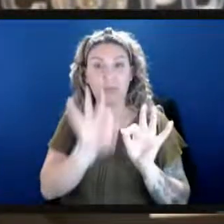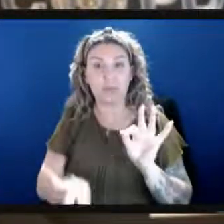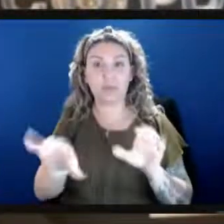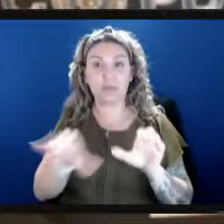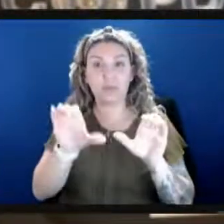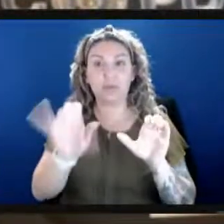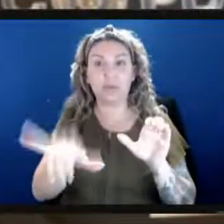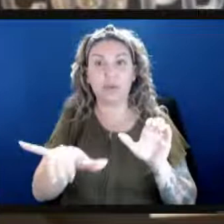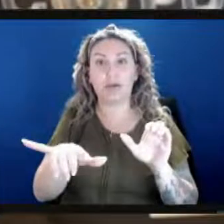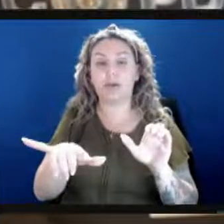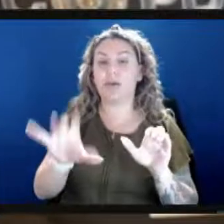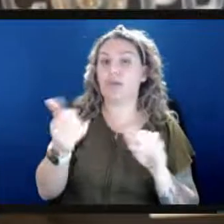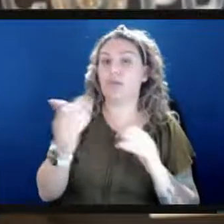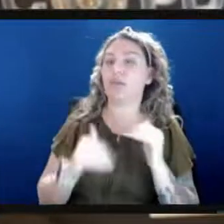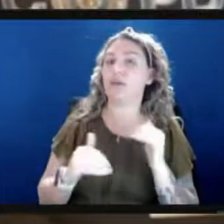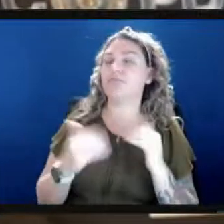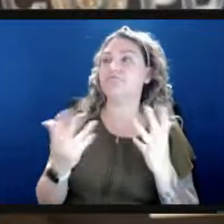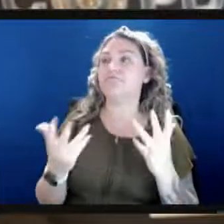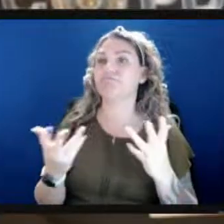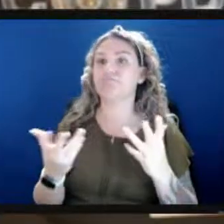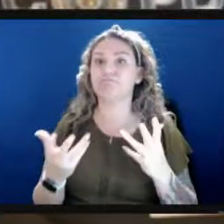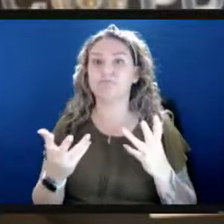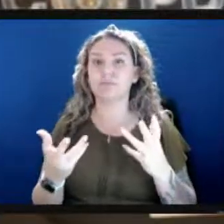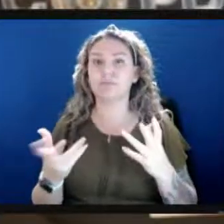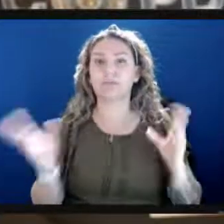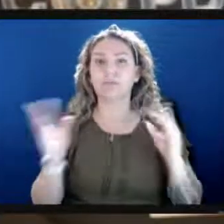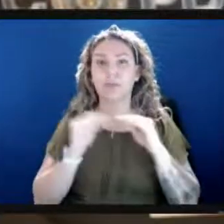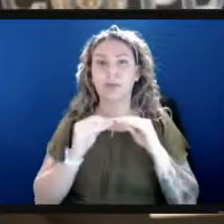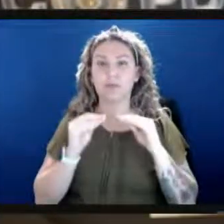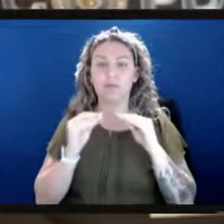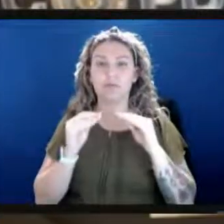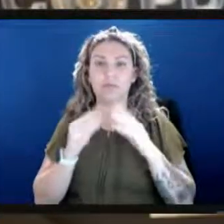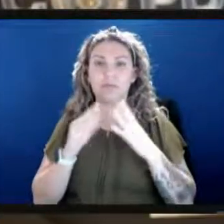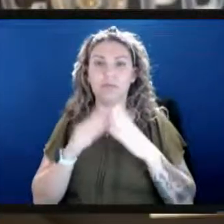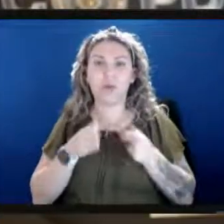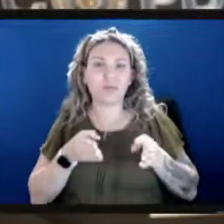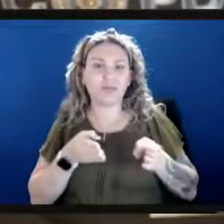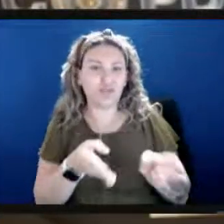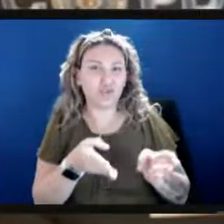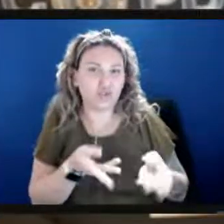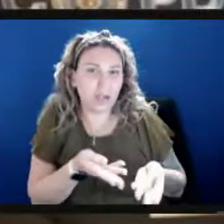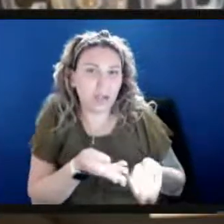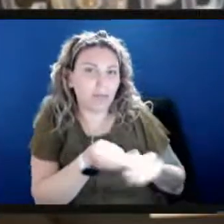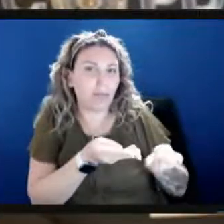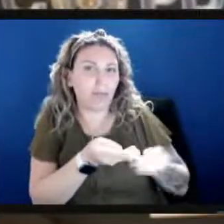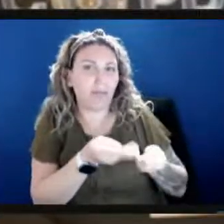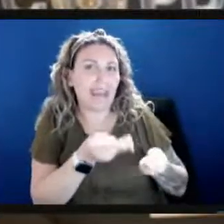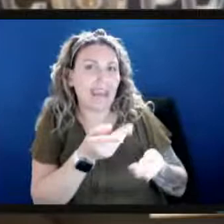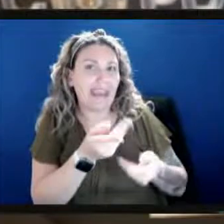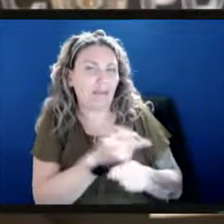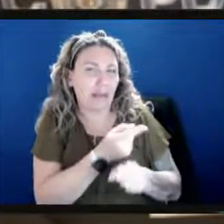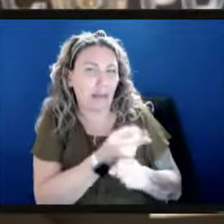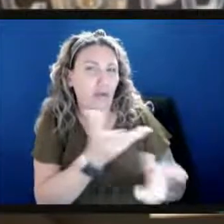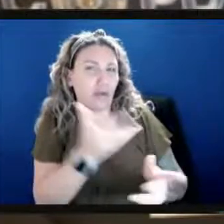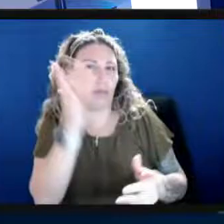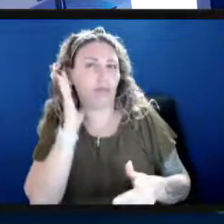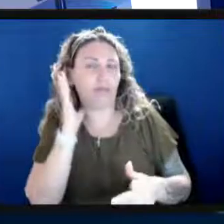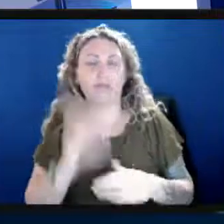than, a more street level dealing on a regular basis. And how about